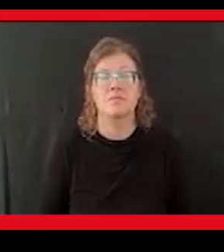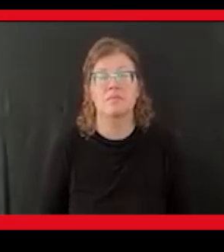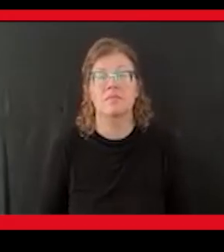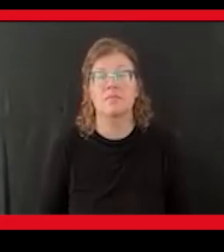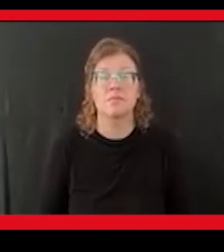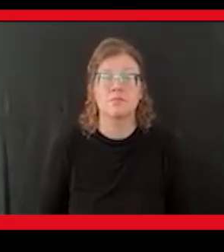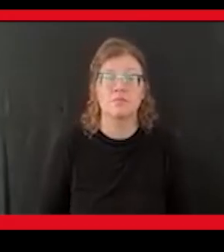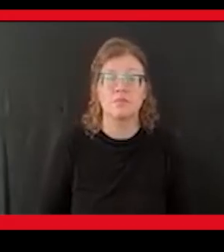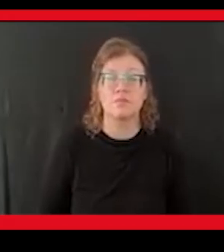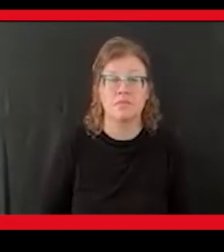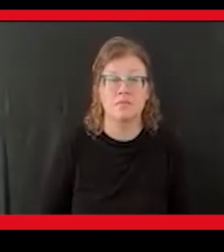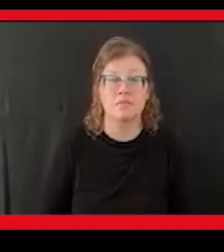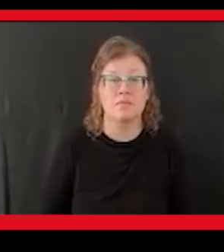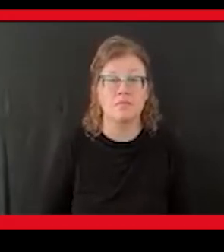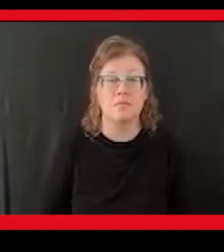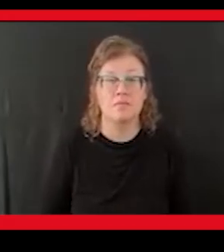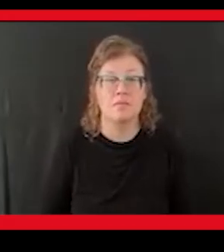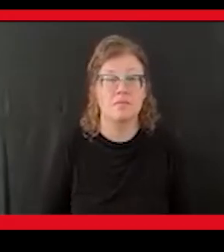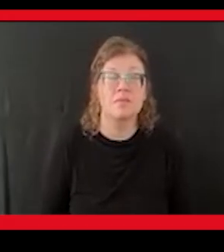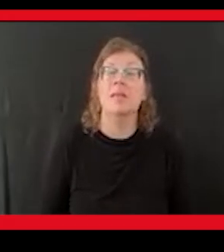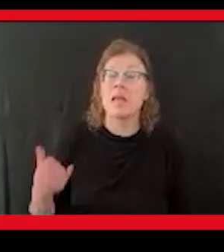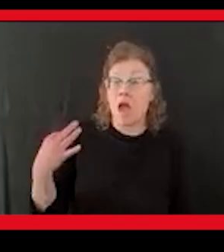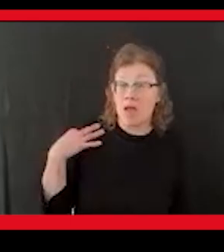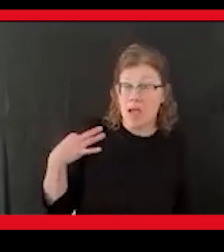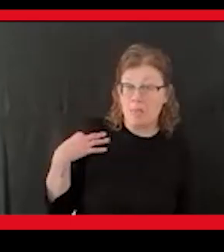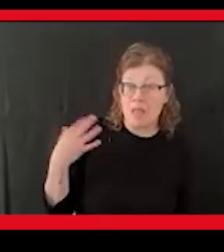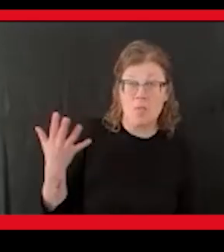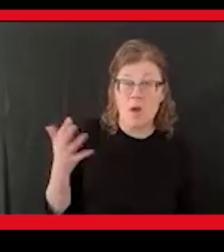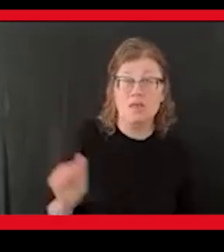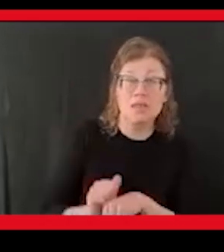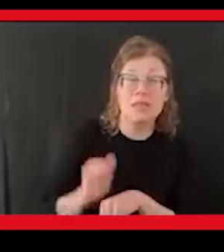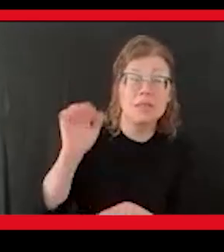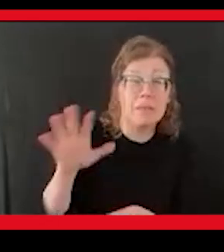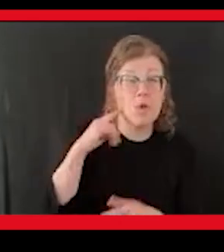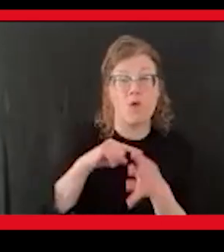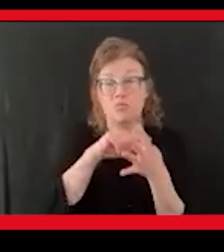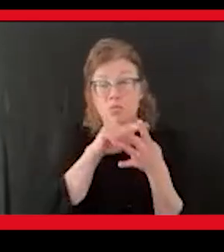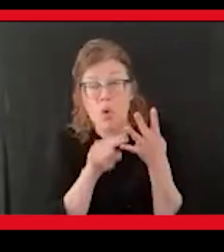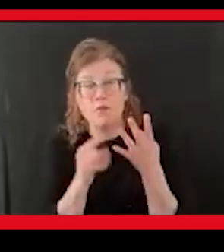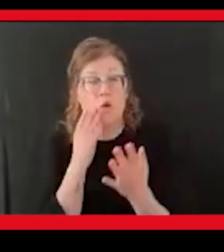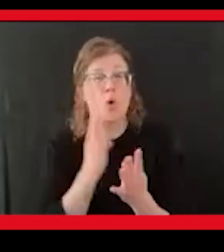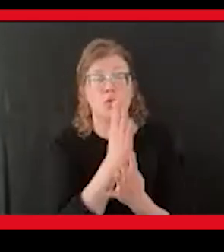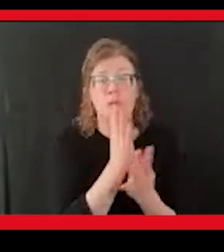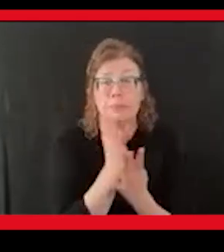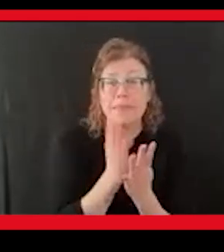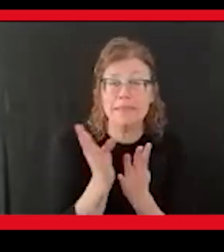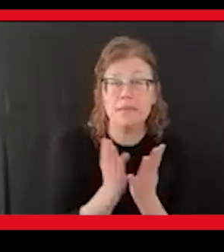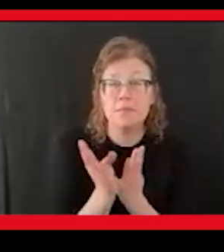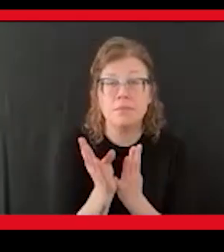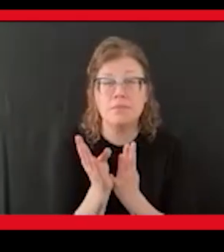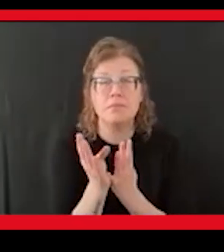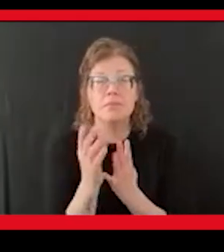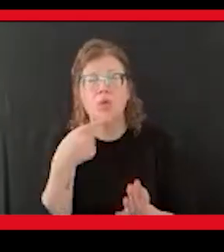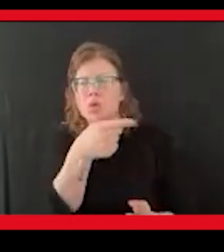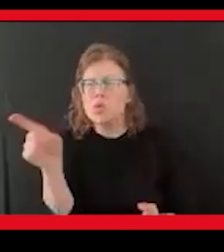Applications may be submitted to one of the 3 streams. Applicants should select the stream that best fits the core